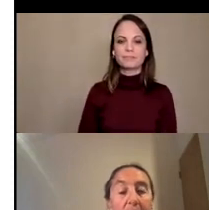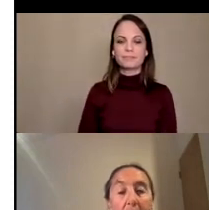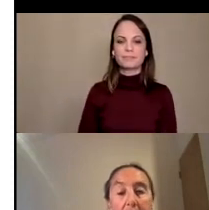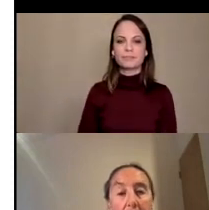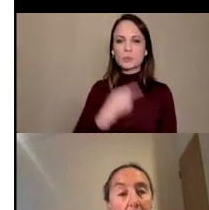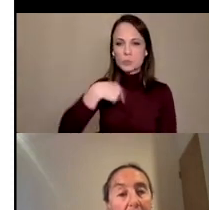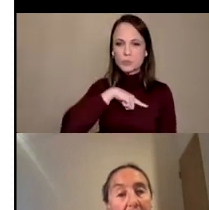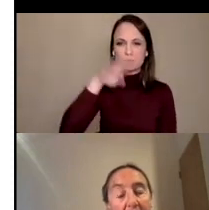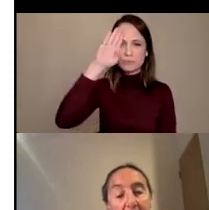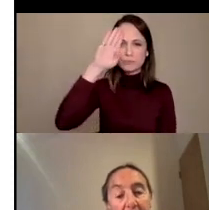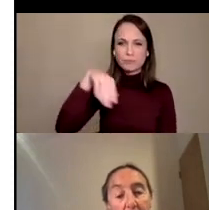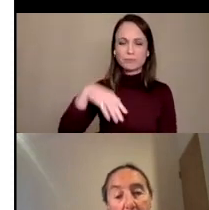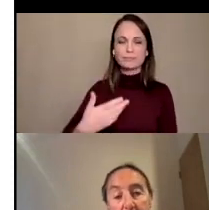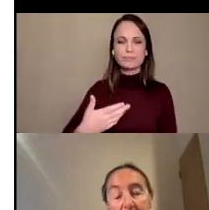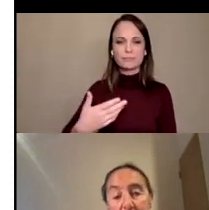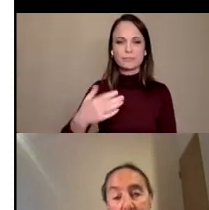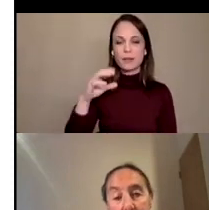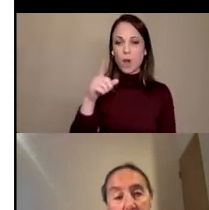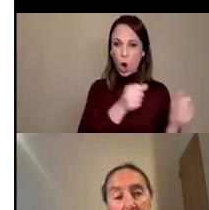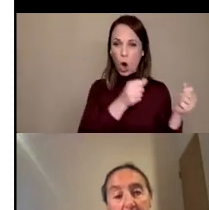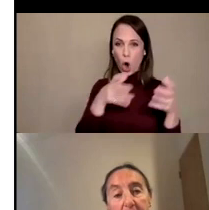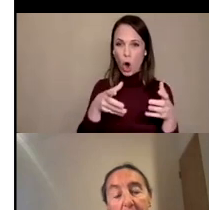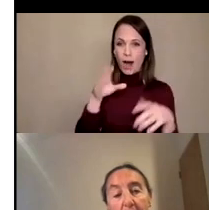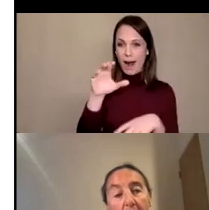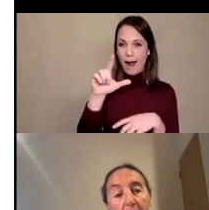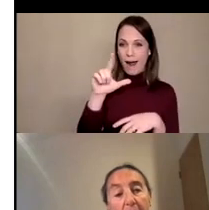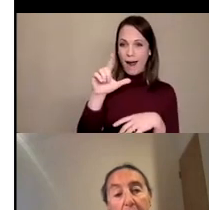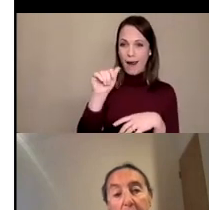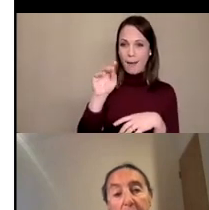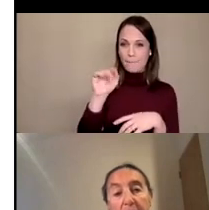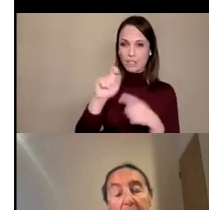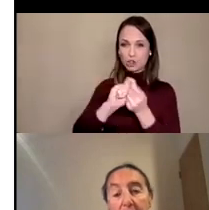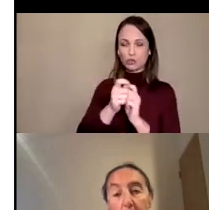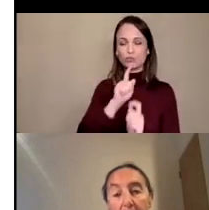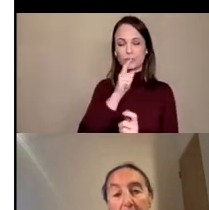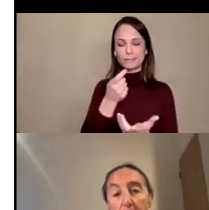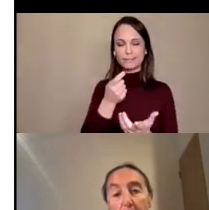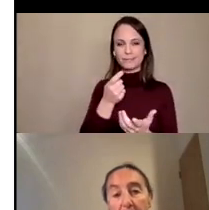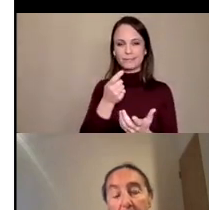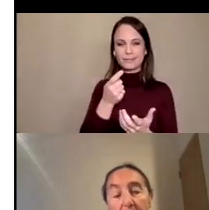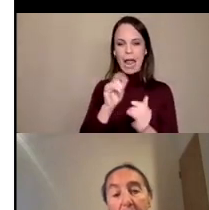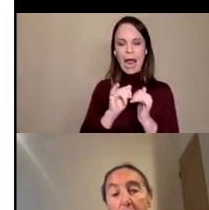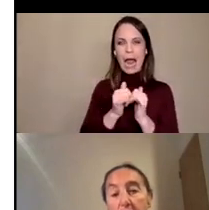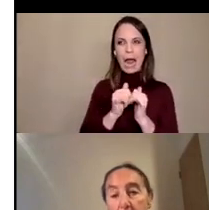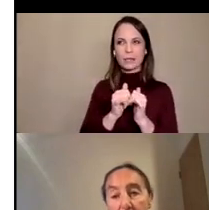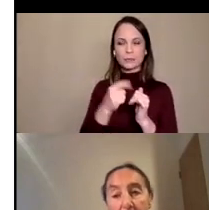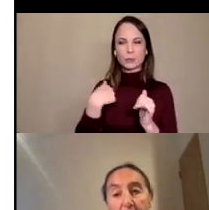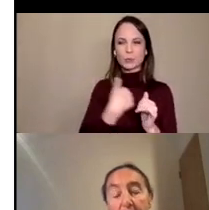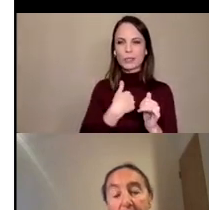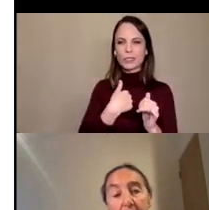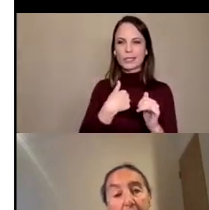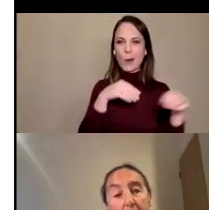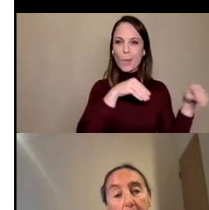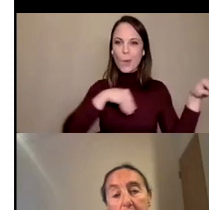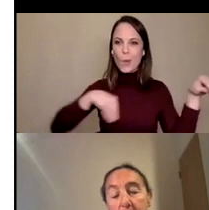We all know that the causes of climate change are really the way that we move around,